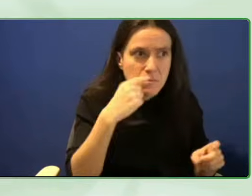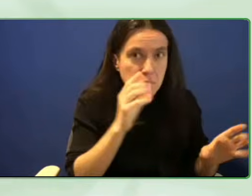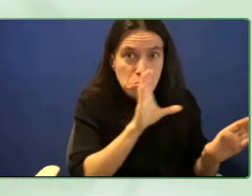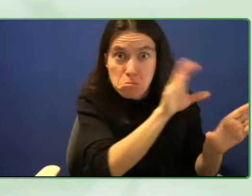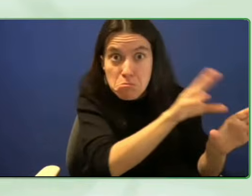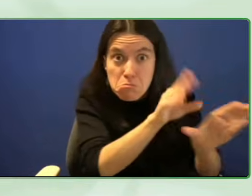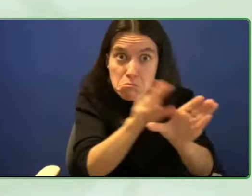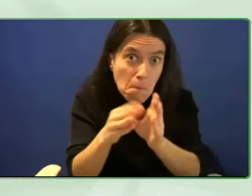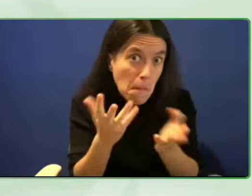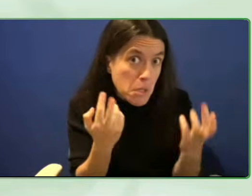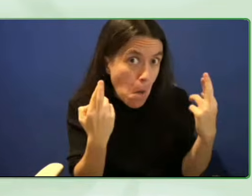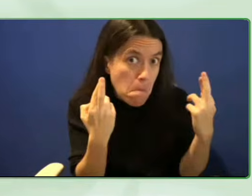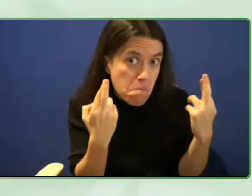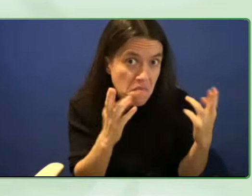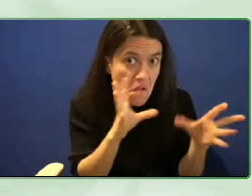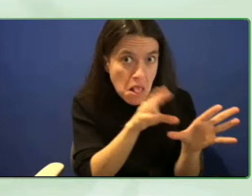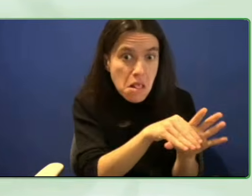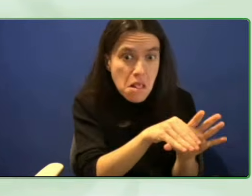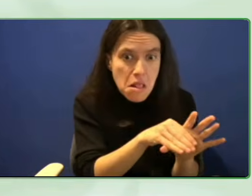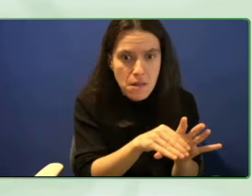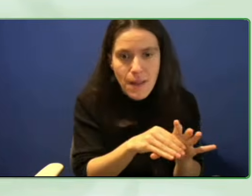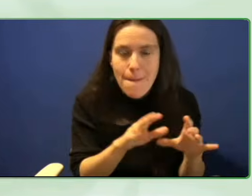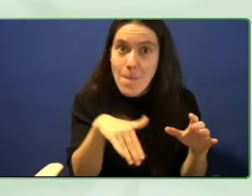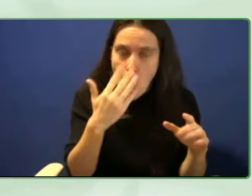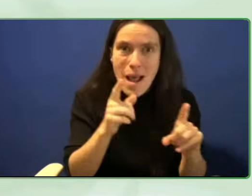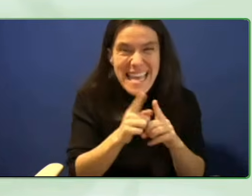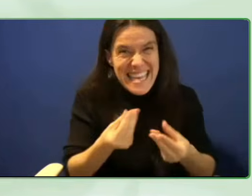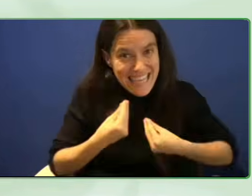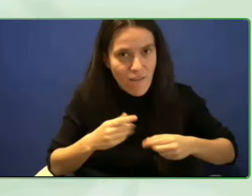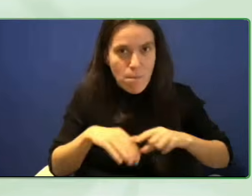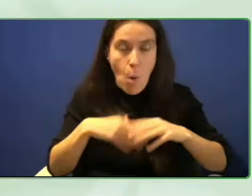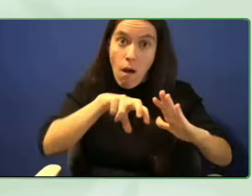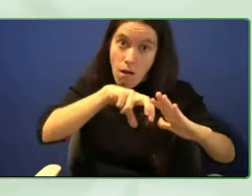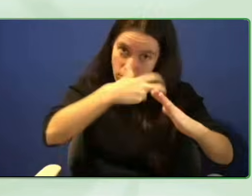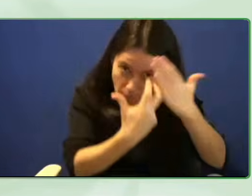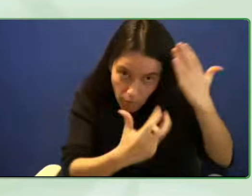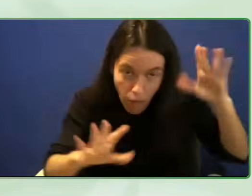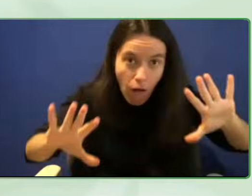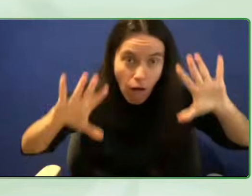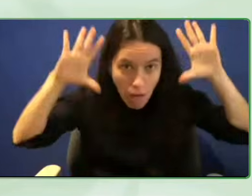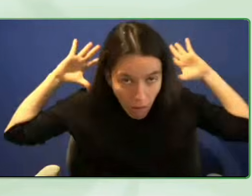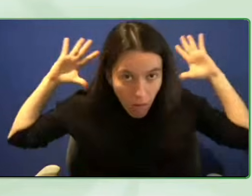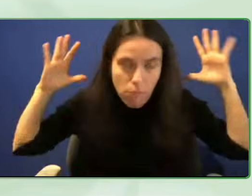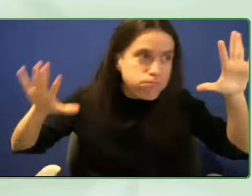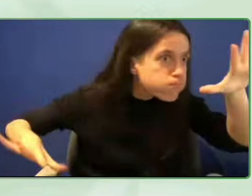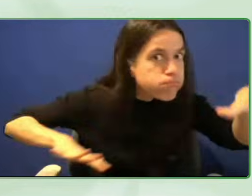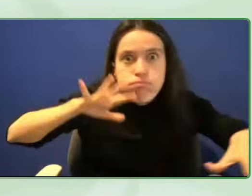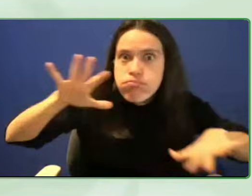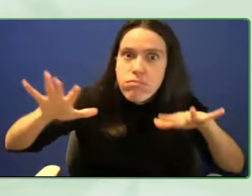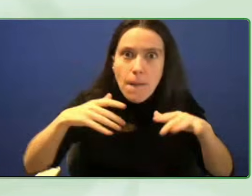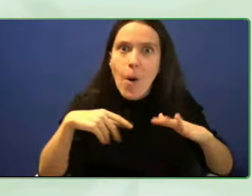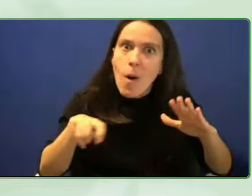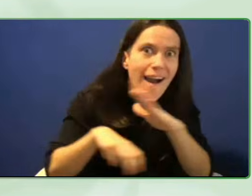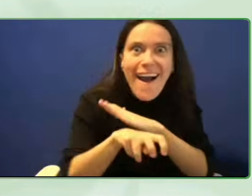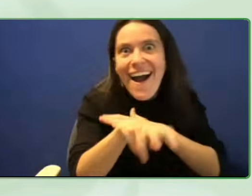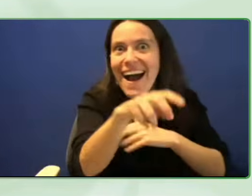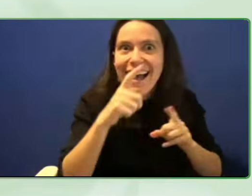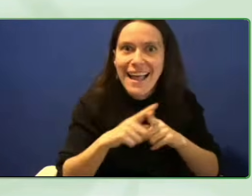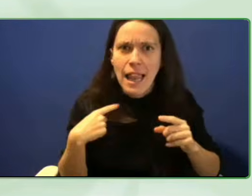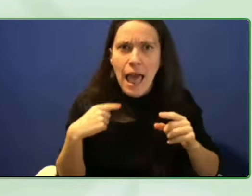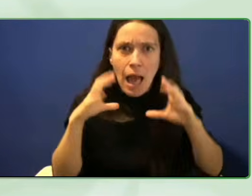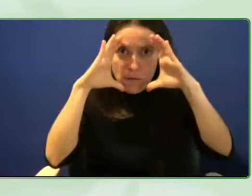a great immersivity to it. So, being able to play with it, moving your head around as you